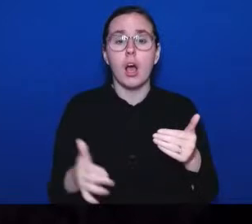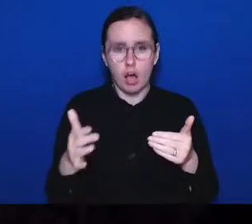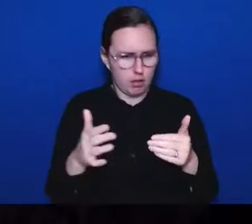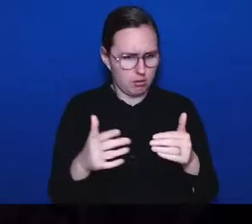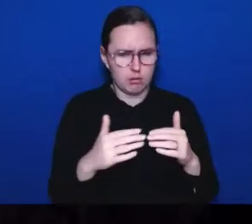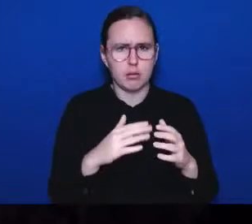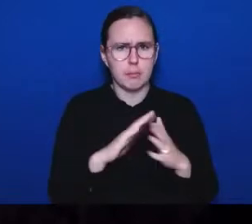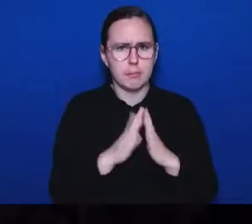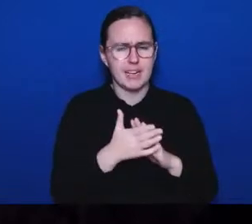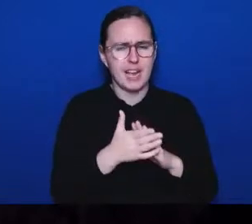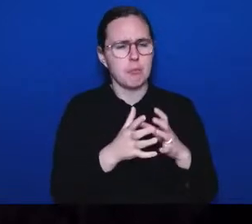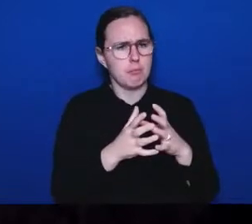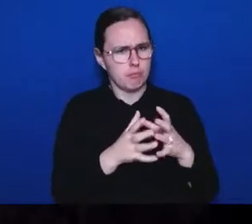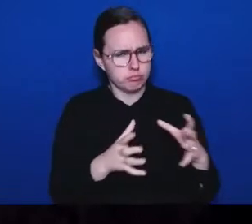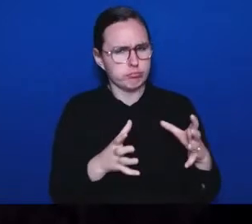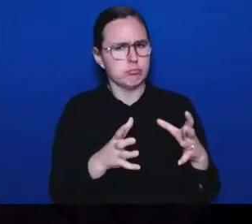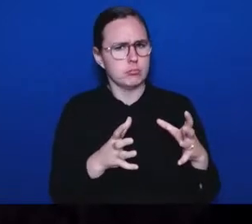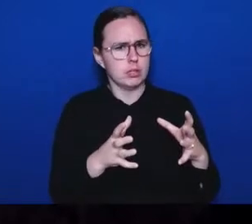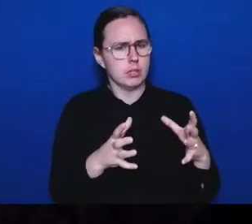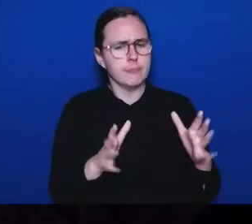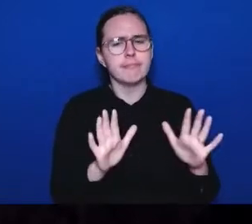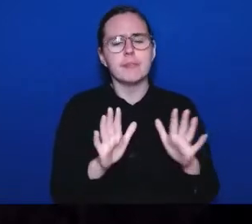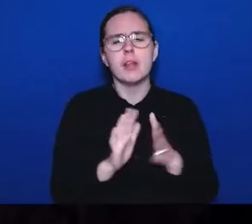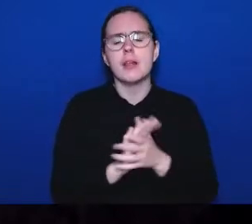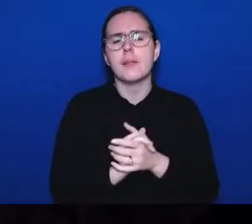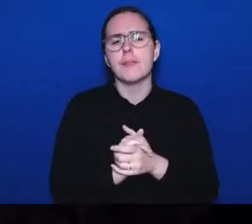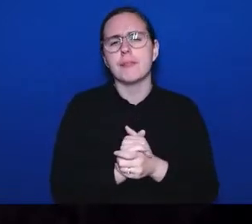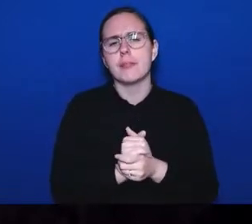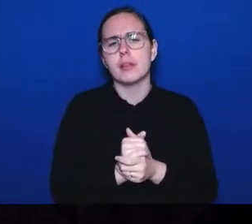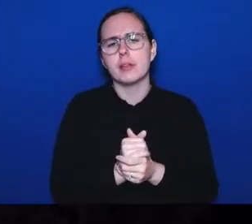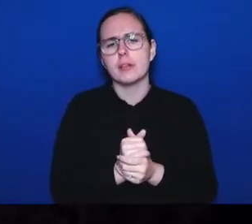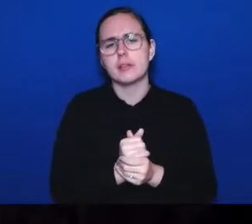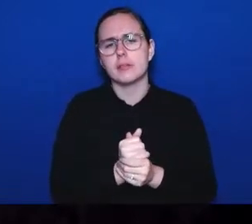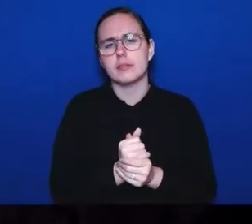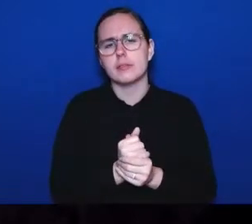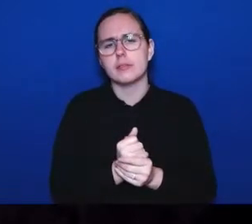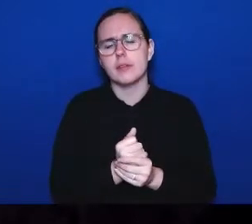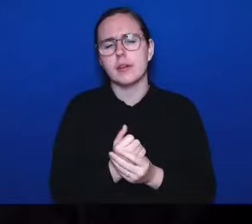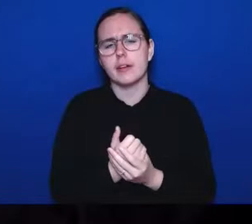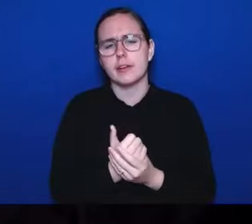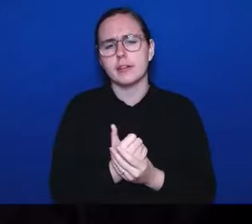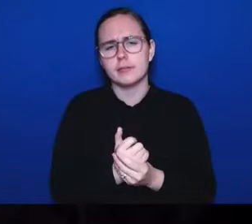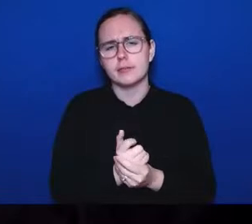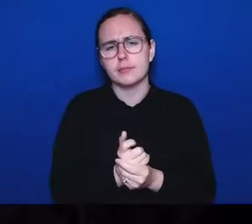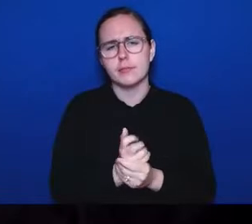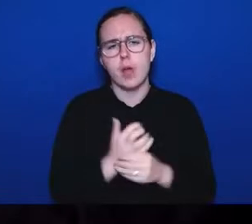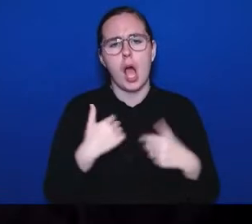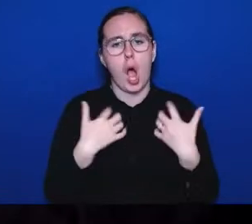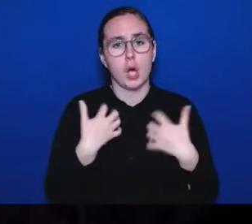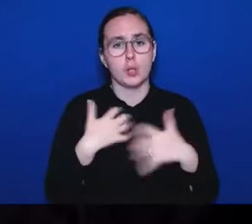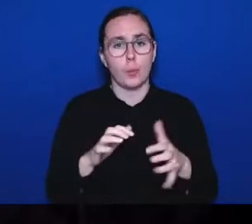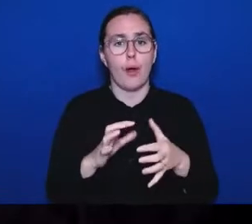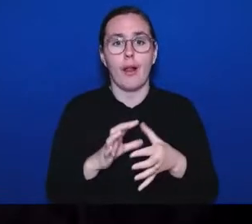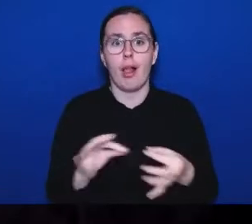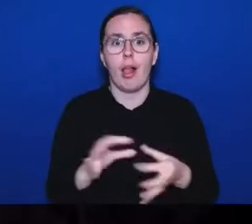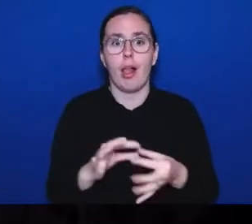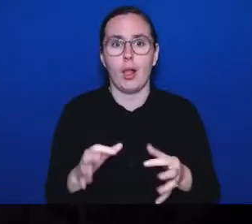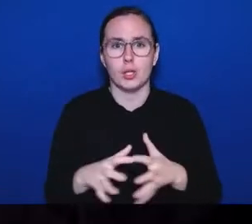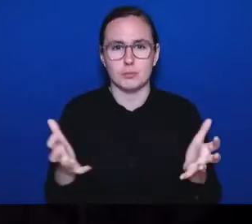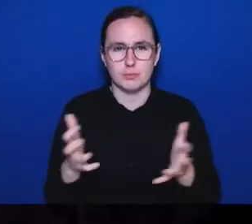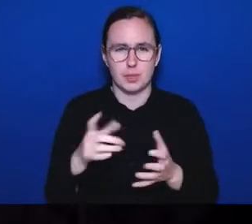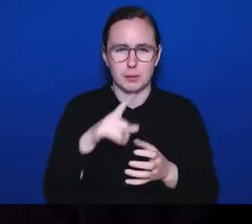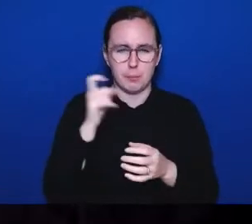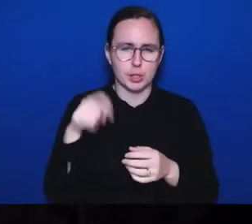too, I won't be partisan here, so I won't mention the various announcements that guaranteed everyone to have in election campaigns by that